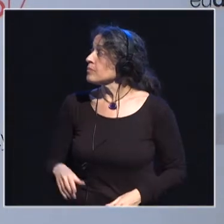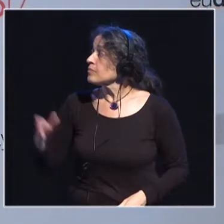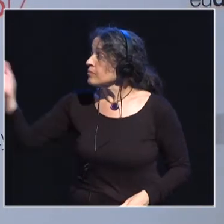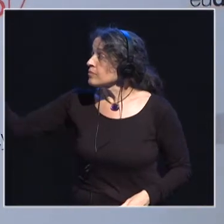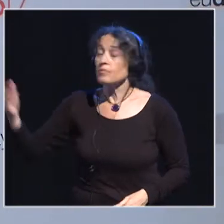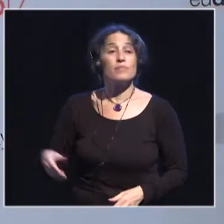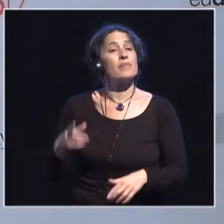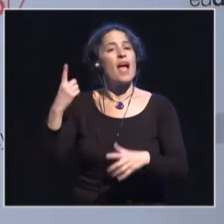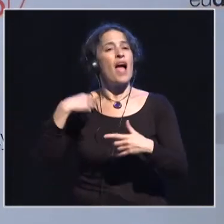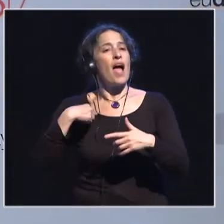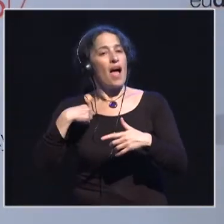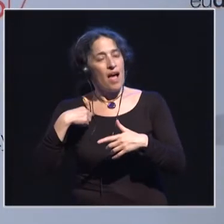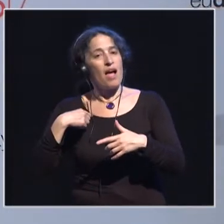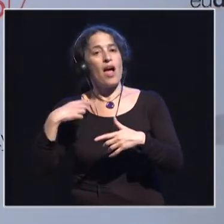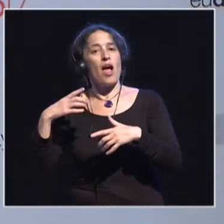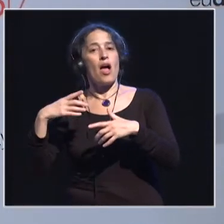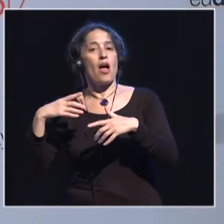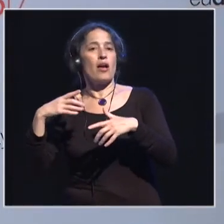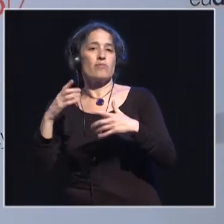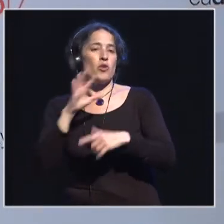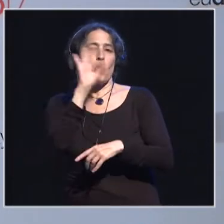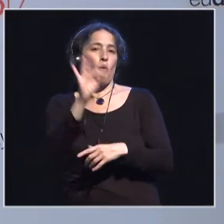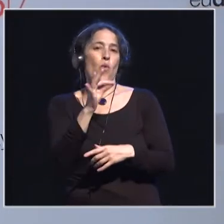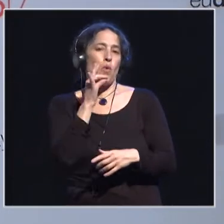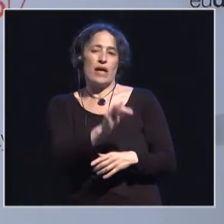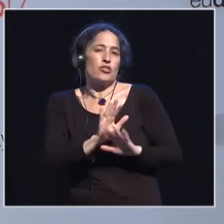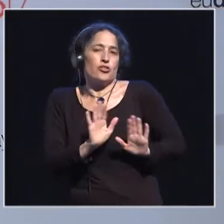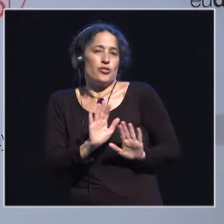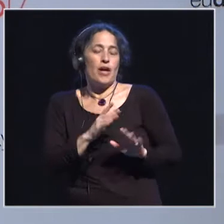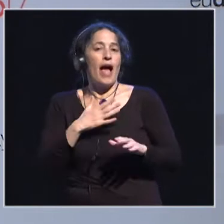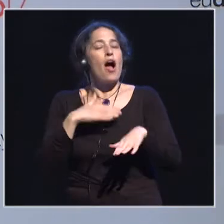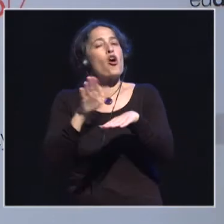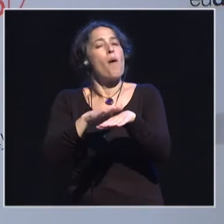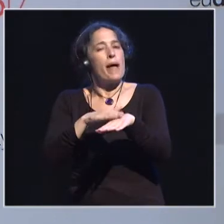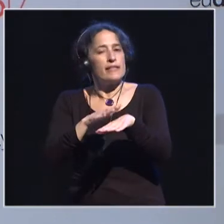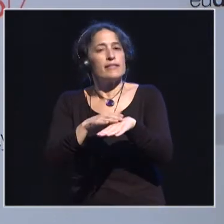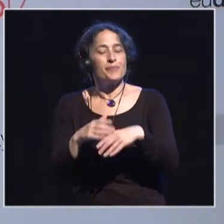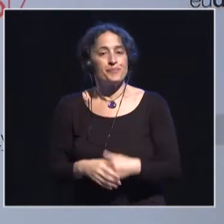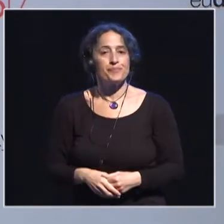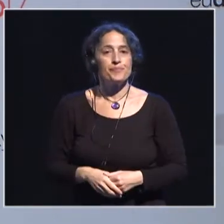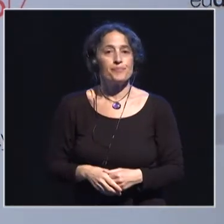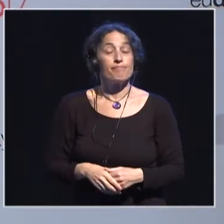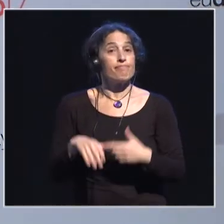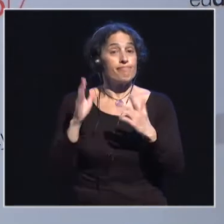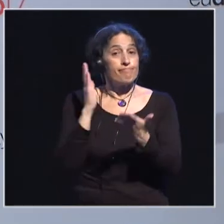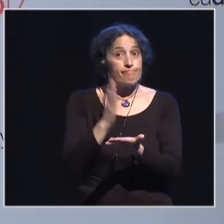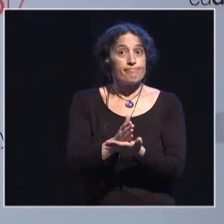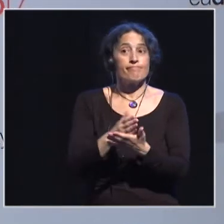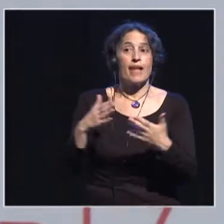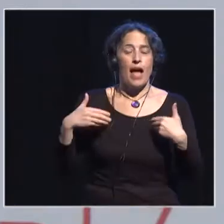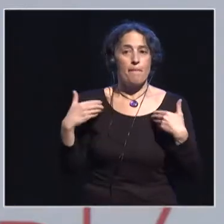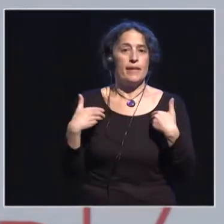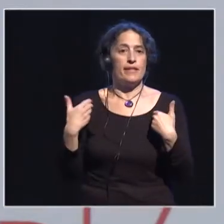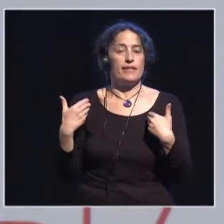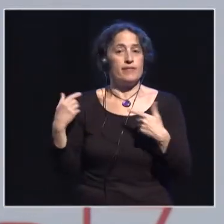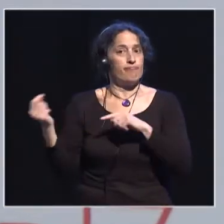It's a comment rather than question, and I'm really happy to be here on for so